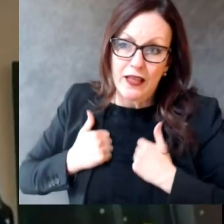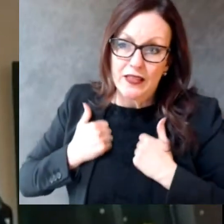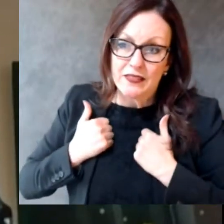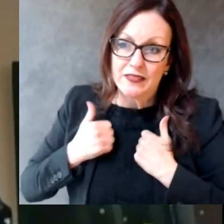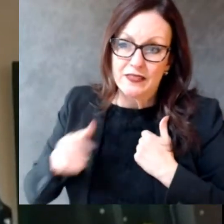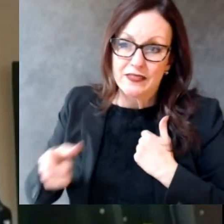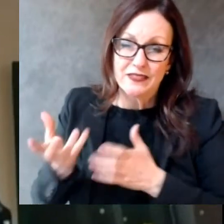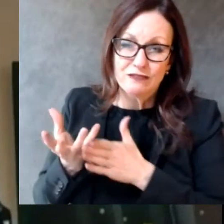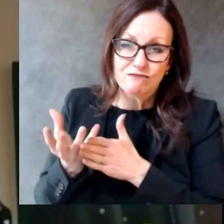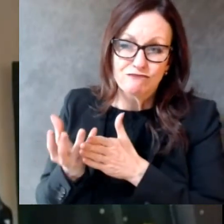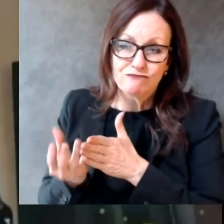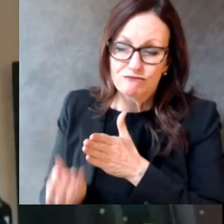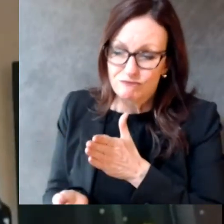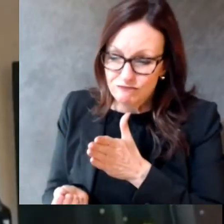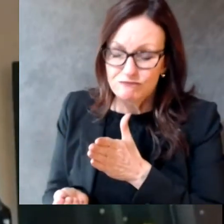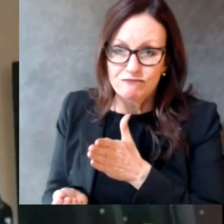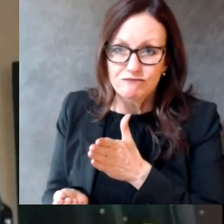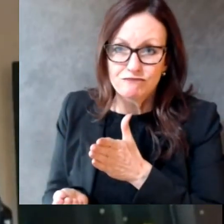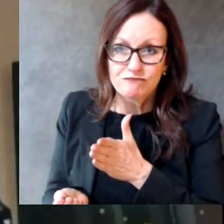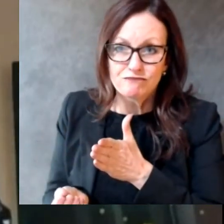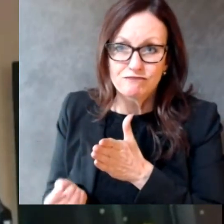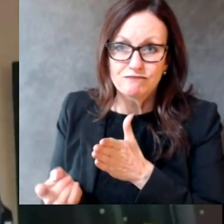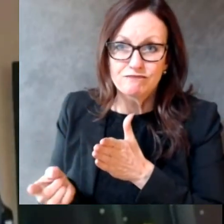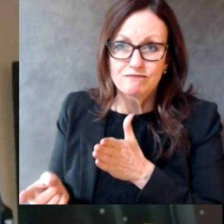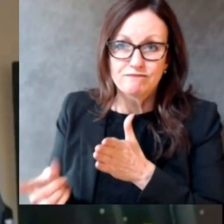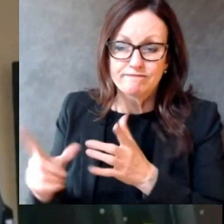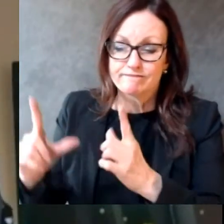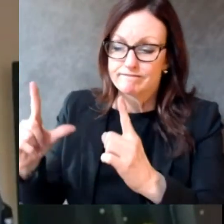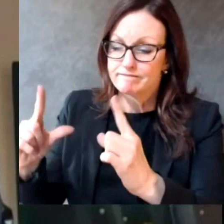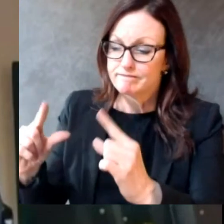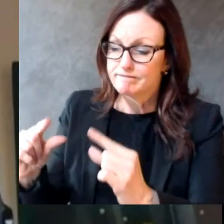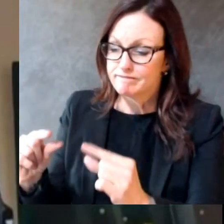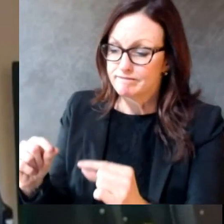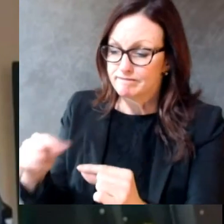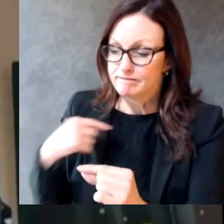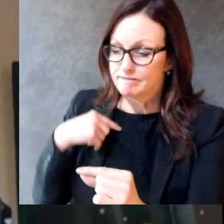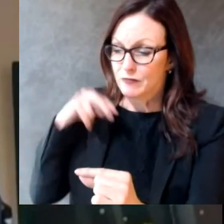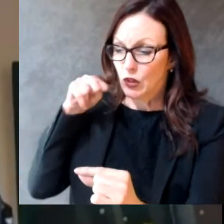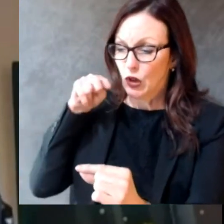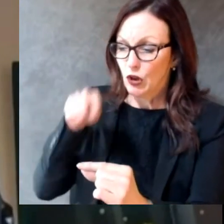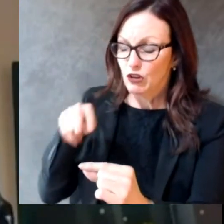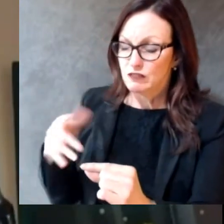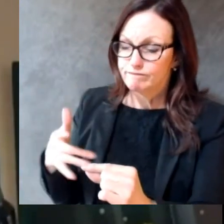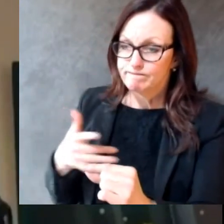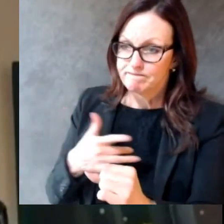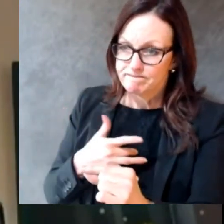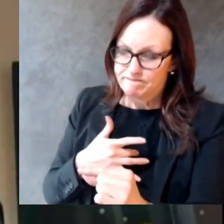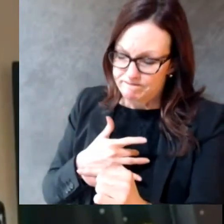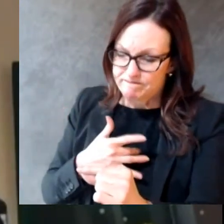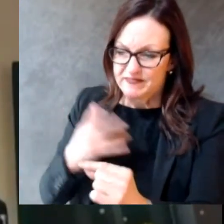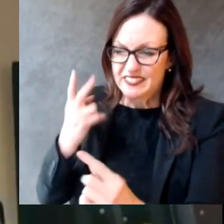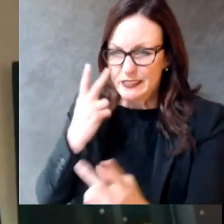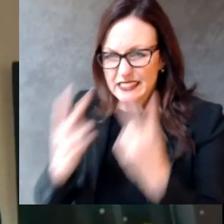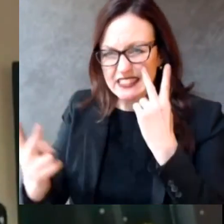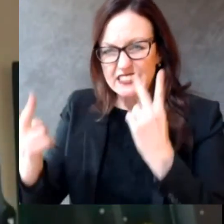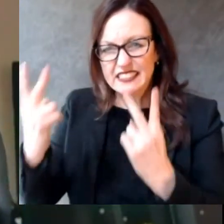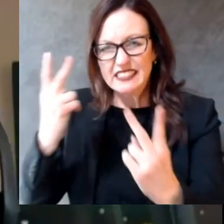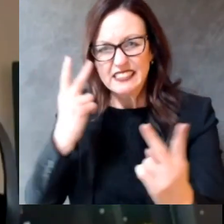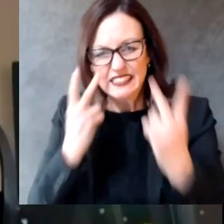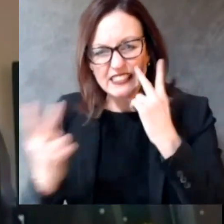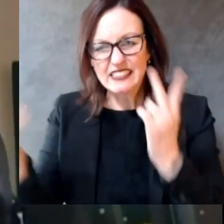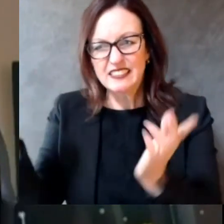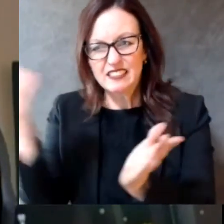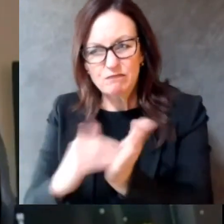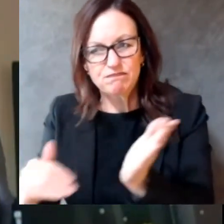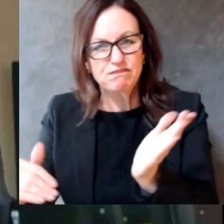of this pandemic, the numbers are all too real. This past year, over a